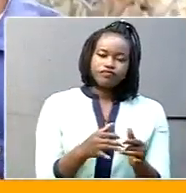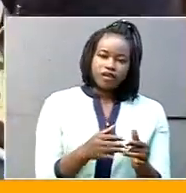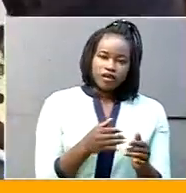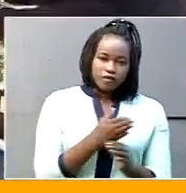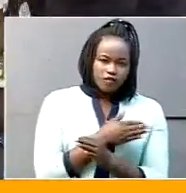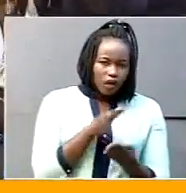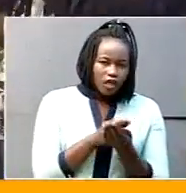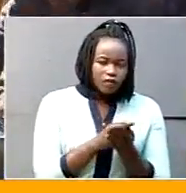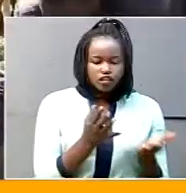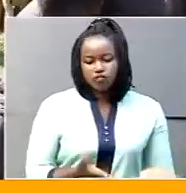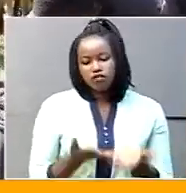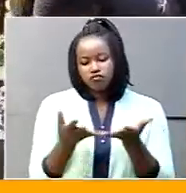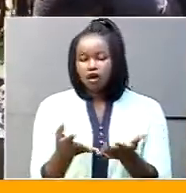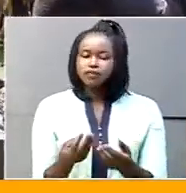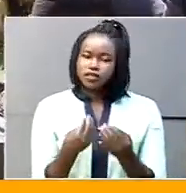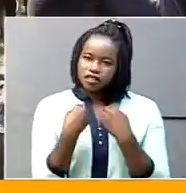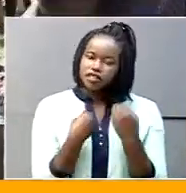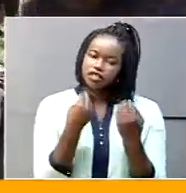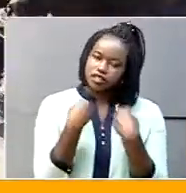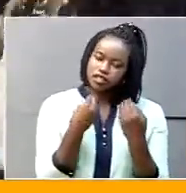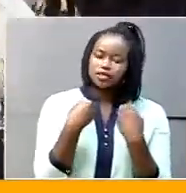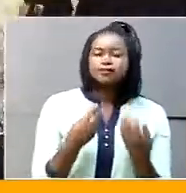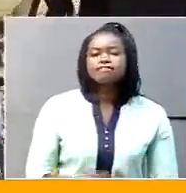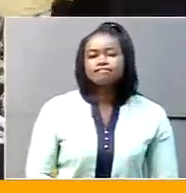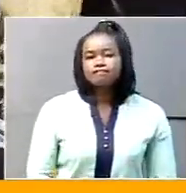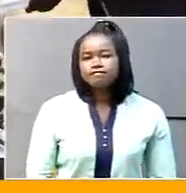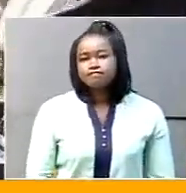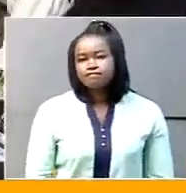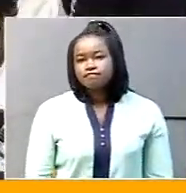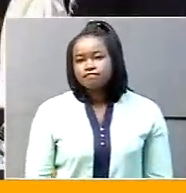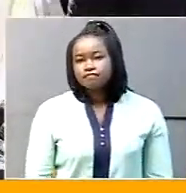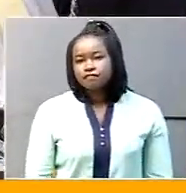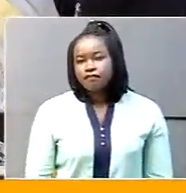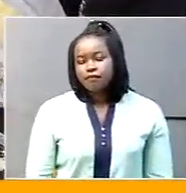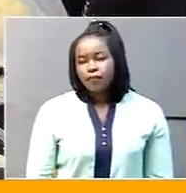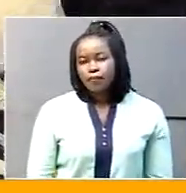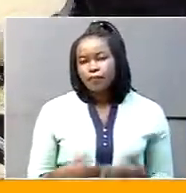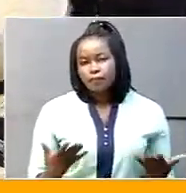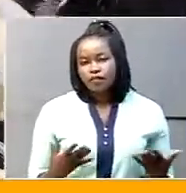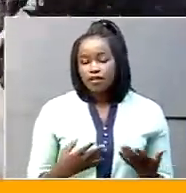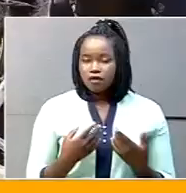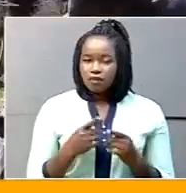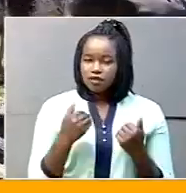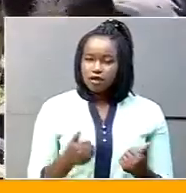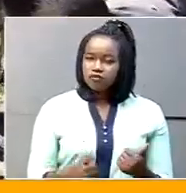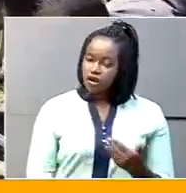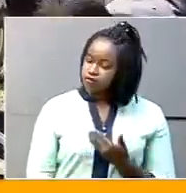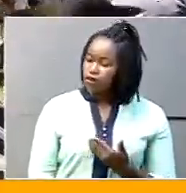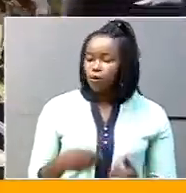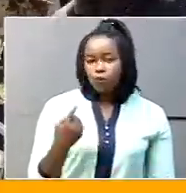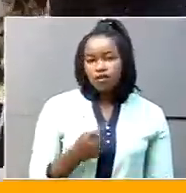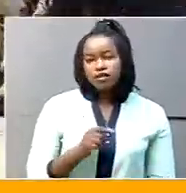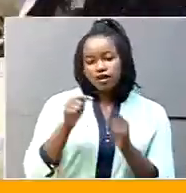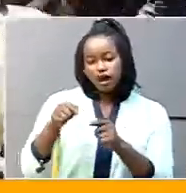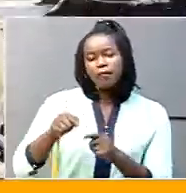bales, expose them to eat, they'll eat. The only movement they'll make now is now going to our watering point,